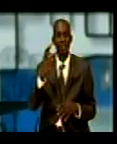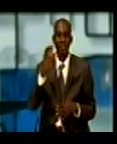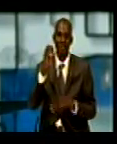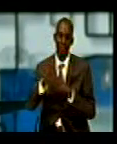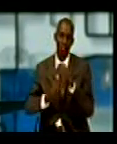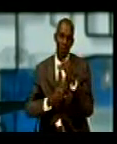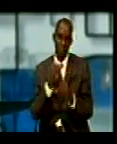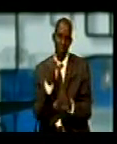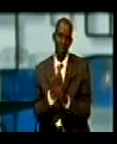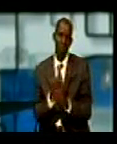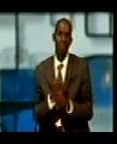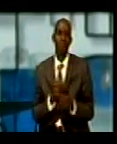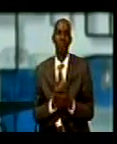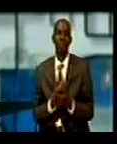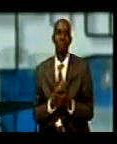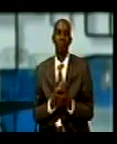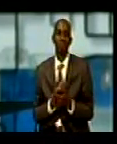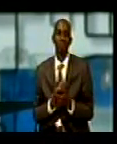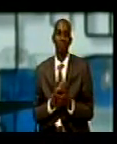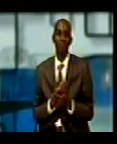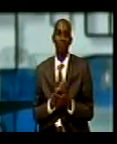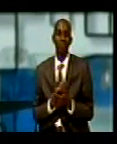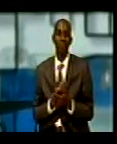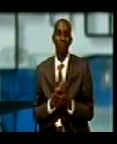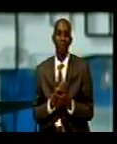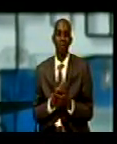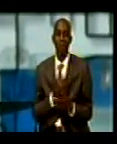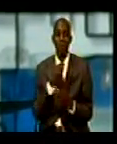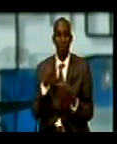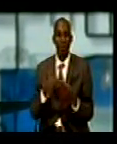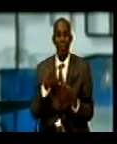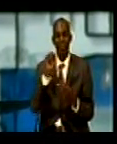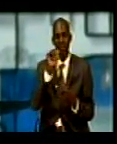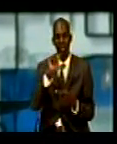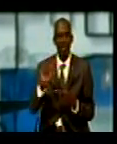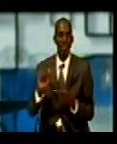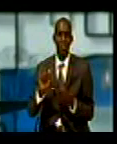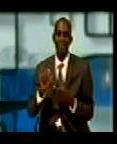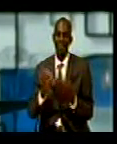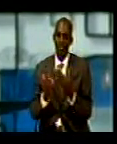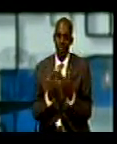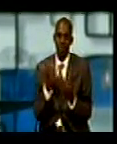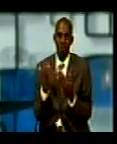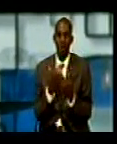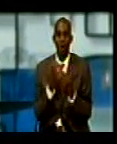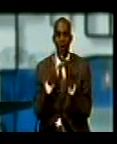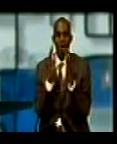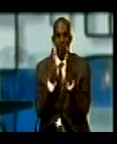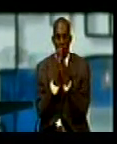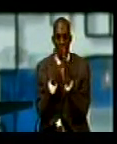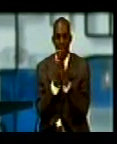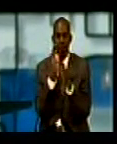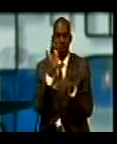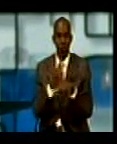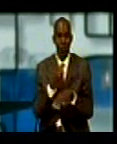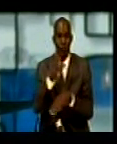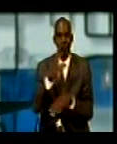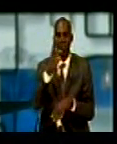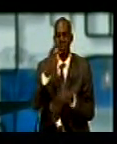6 years. When the simple prayer touches you, you see, 6 years, it doesn't